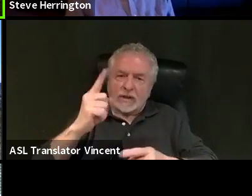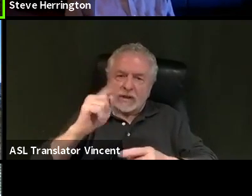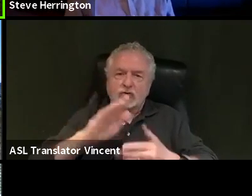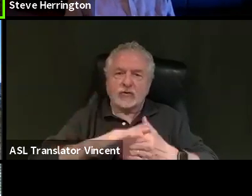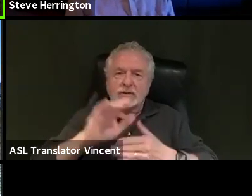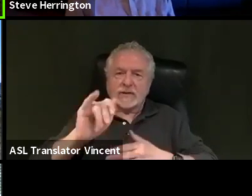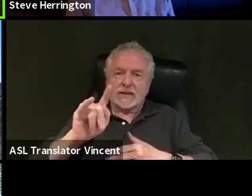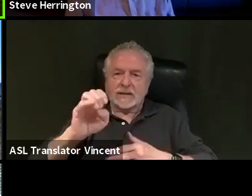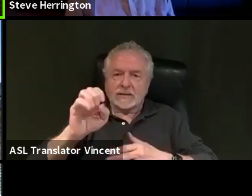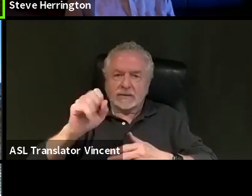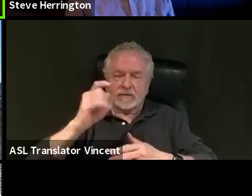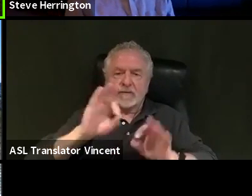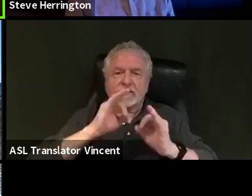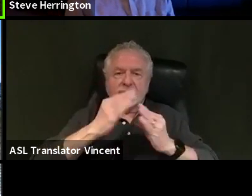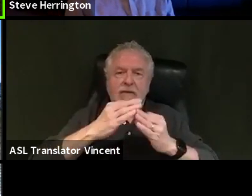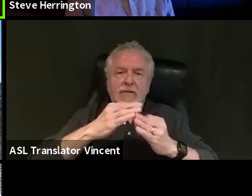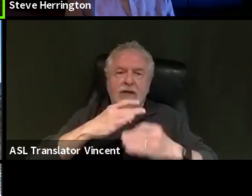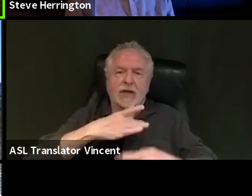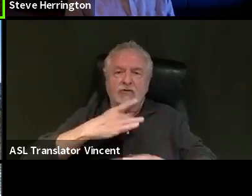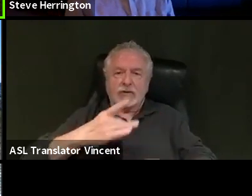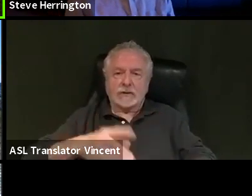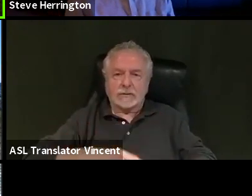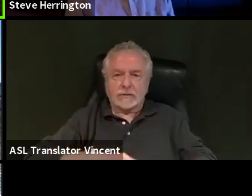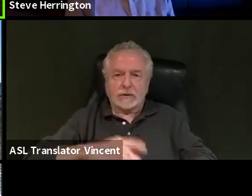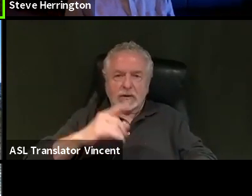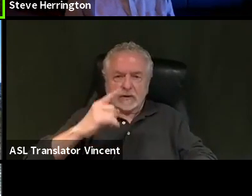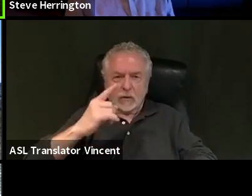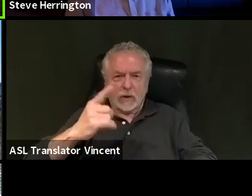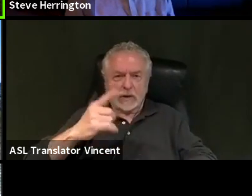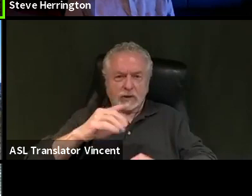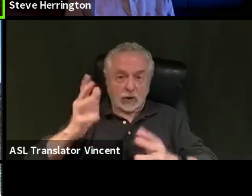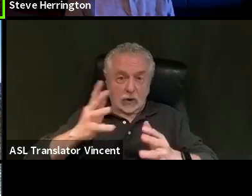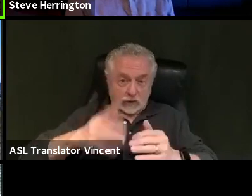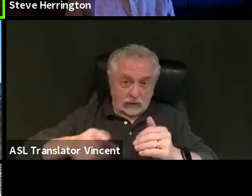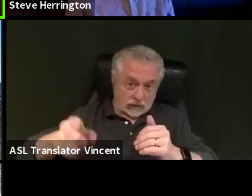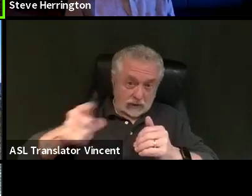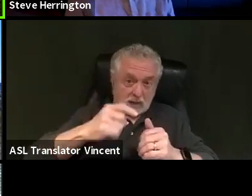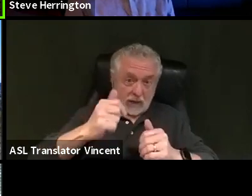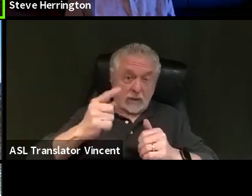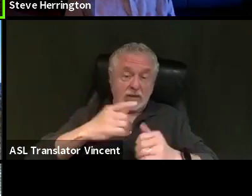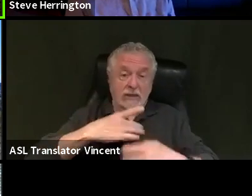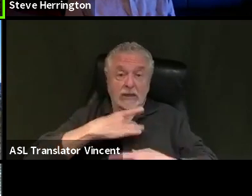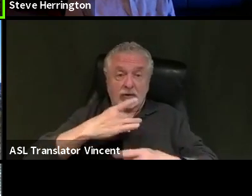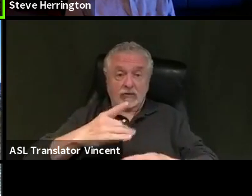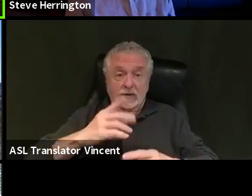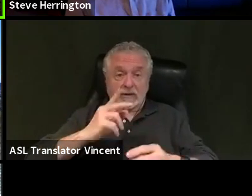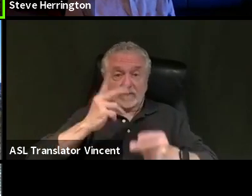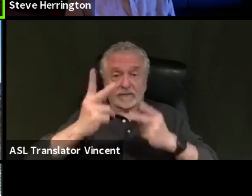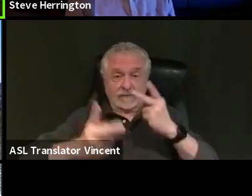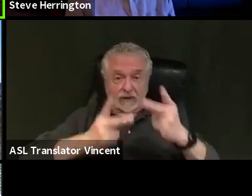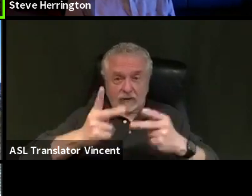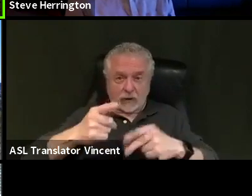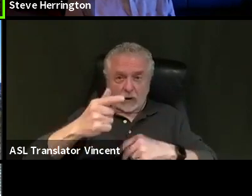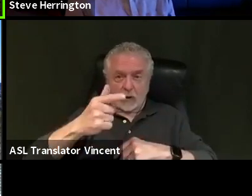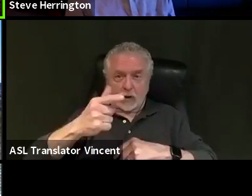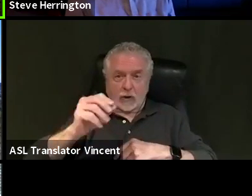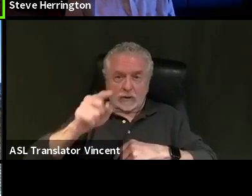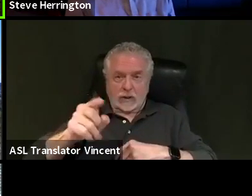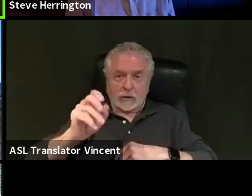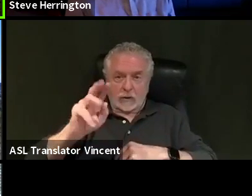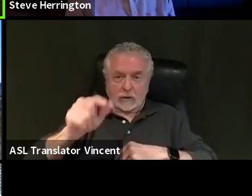school sites for families who are interested. So I did just want to encourage anyone who's interested to visit